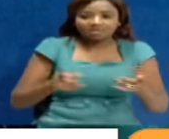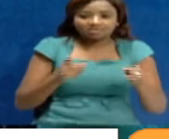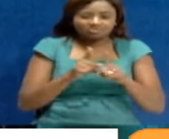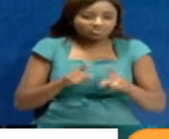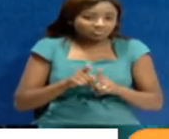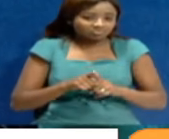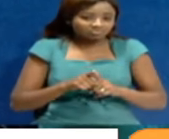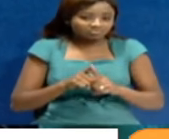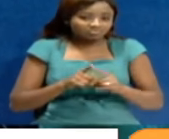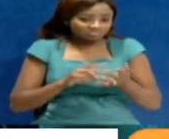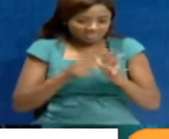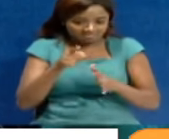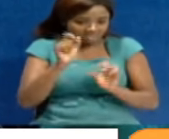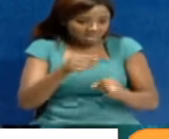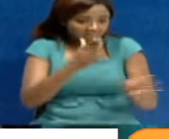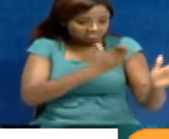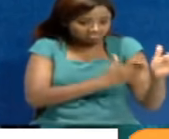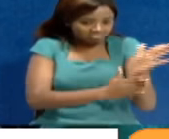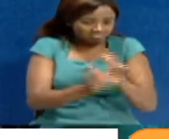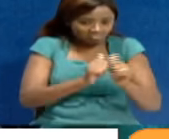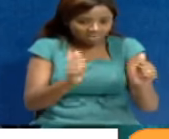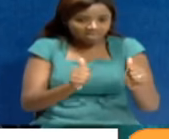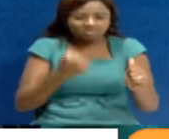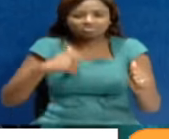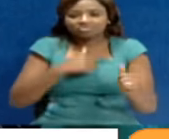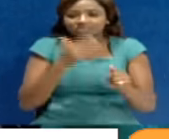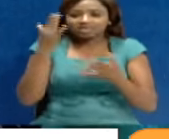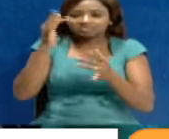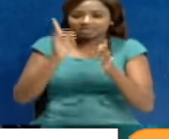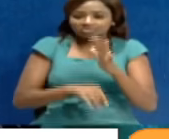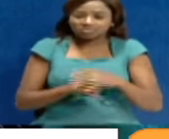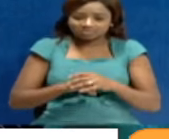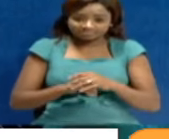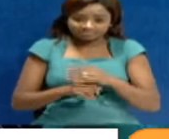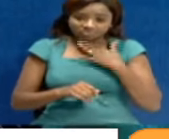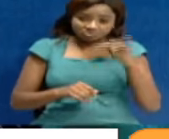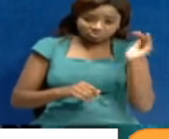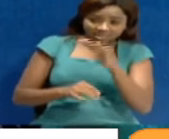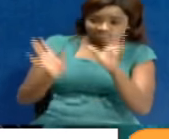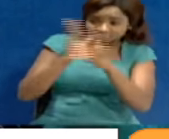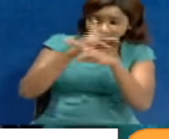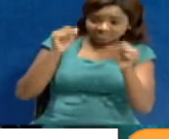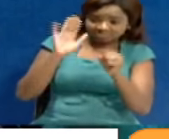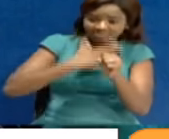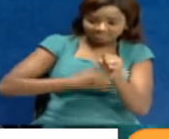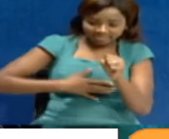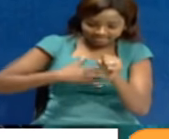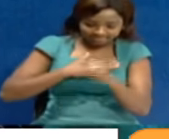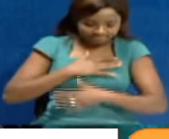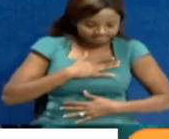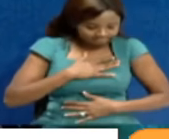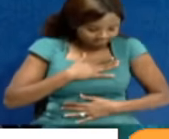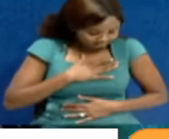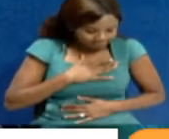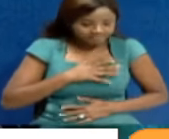can now begin to reorganize. We expect and we appeal to His Excellency the President to first and foremost respect and recognize